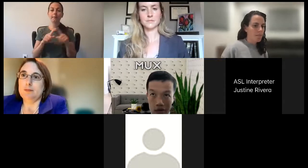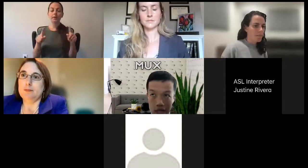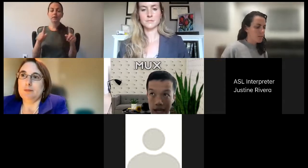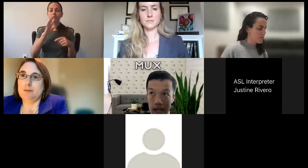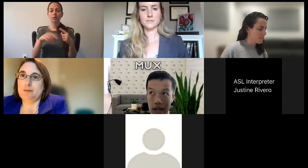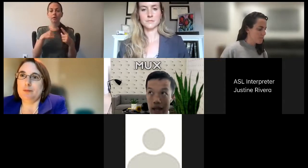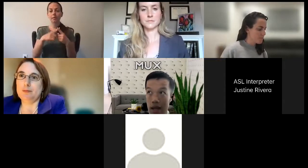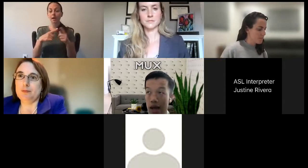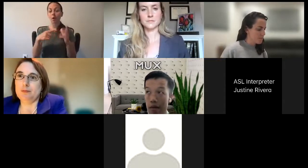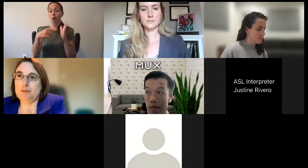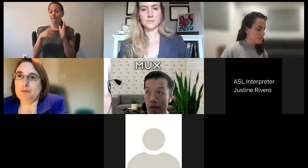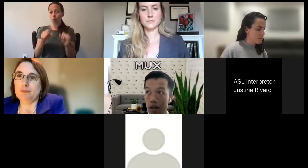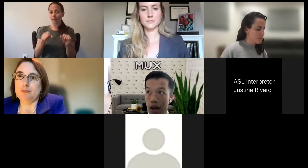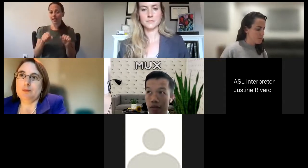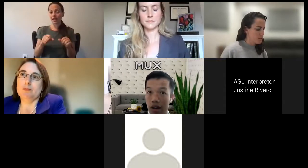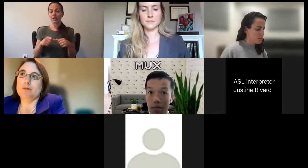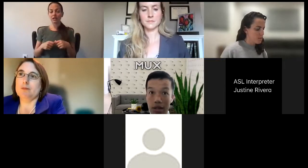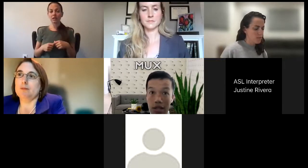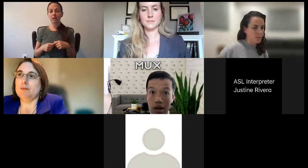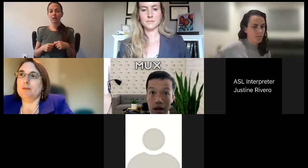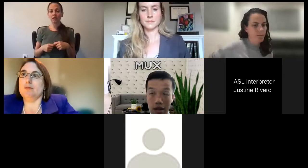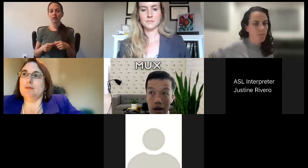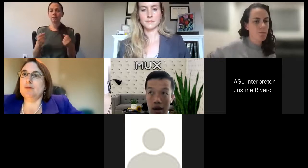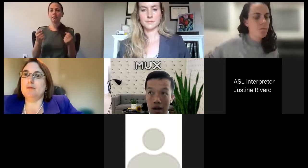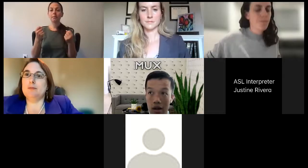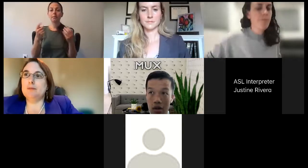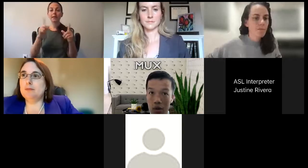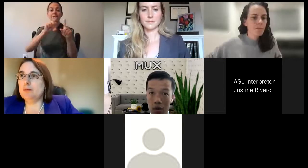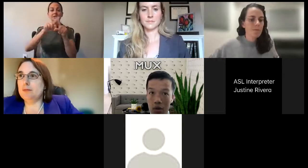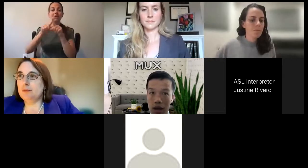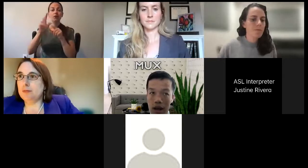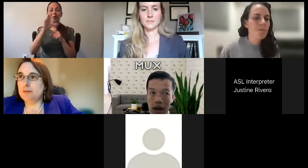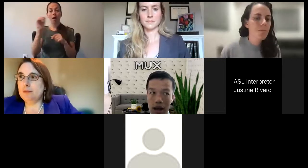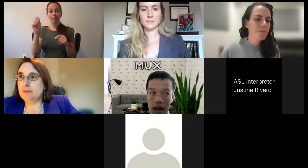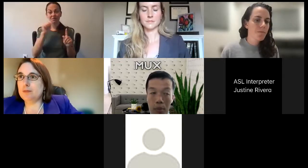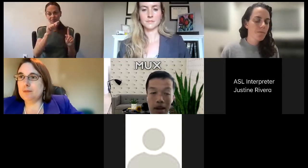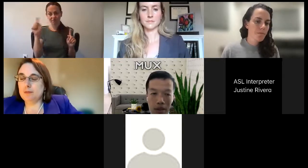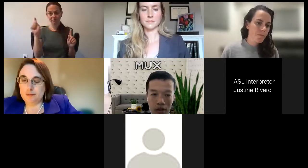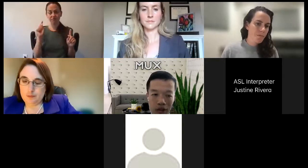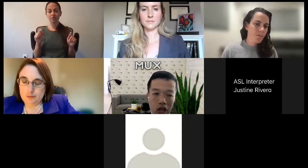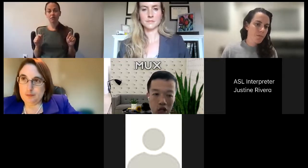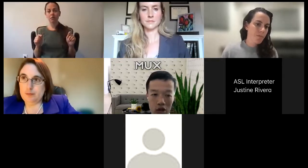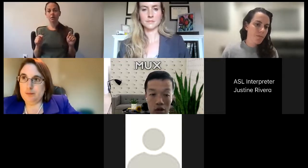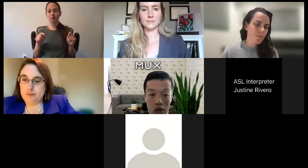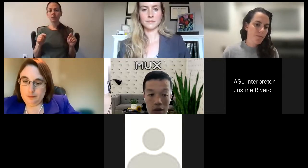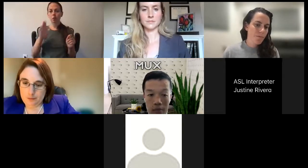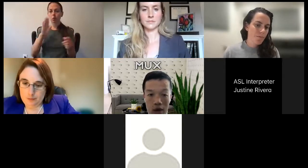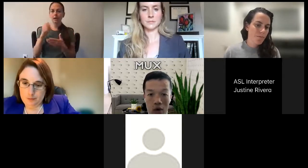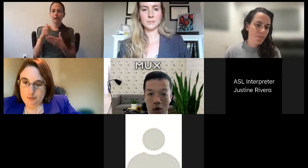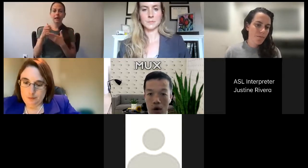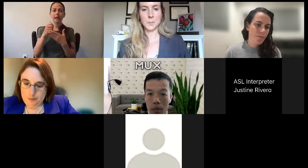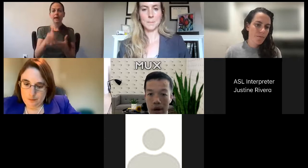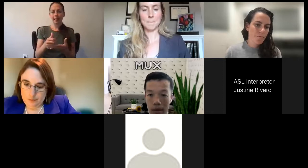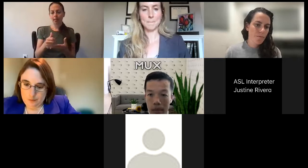about affordability for a second, there are a lot of companies that are out there who will help enable fractional